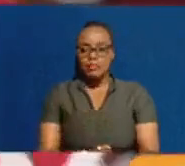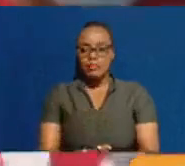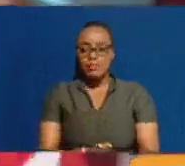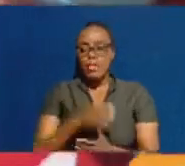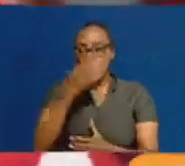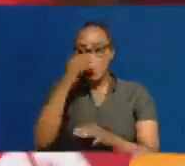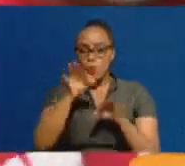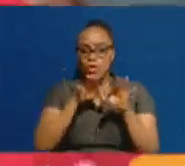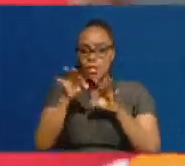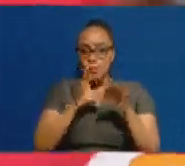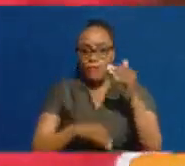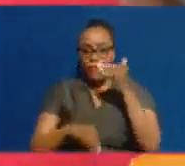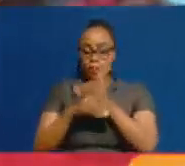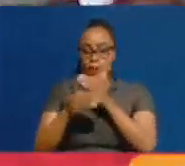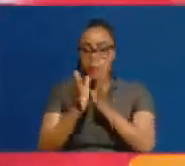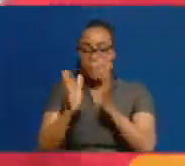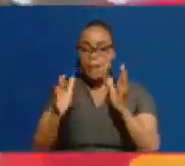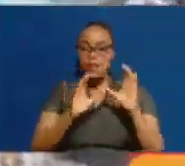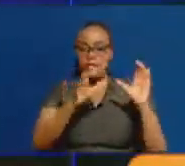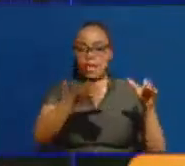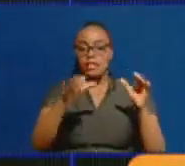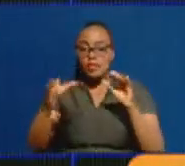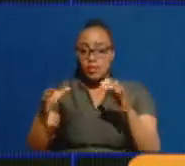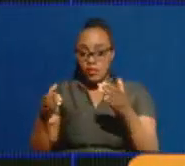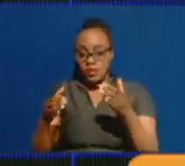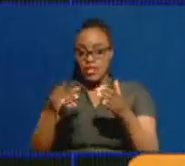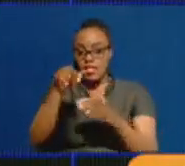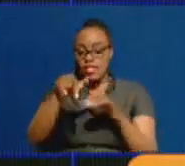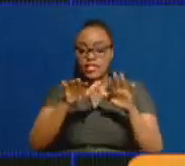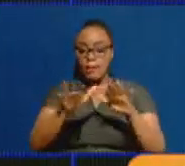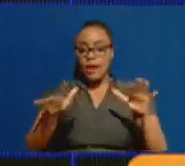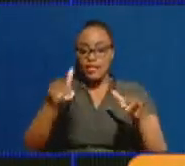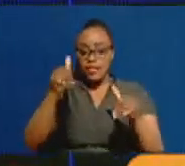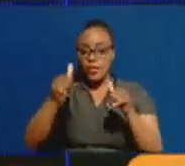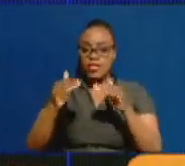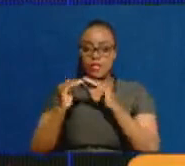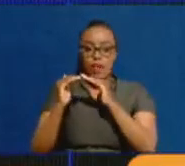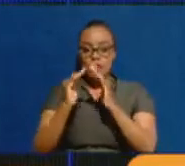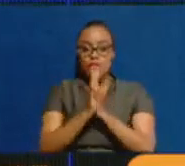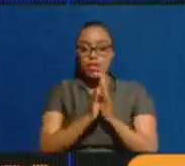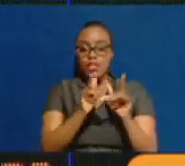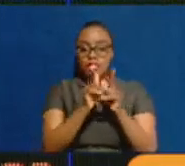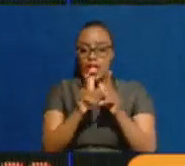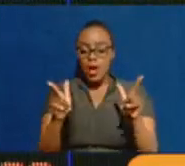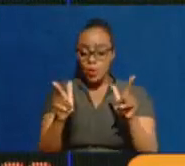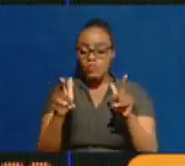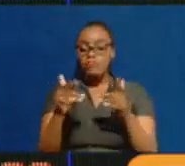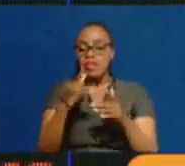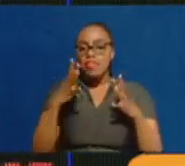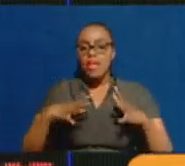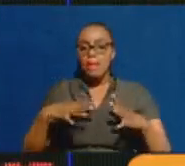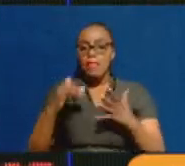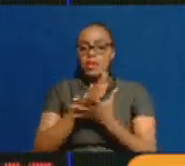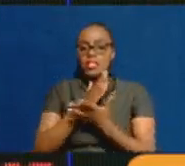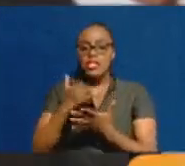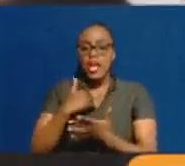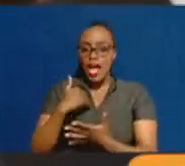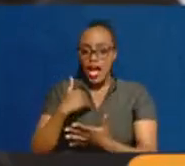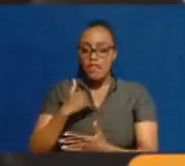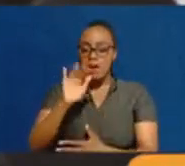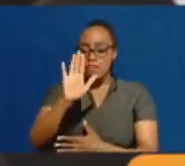Ruto explained that the addition of public companies into the stock exchange market will democratize wealth and allow members of the public to have a share of its